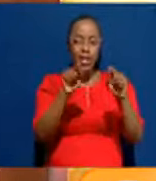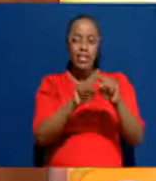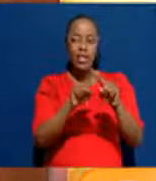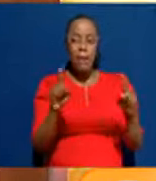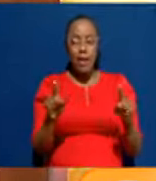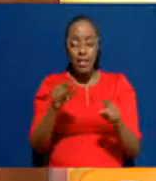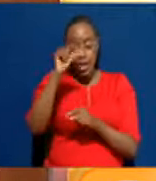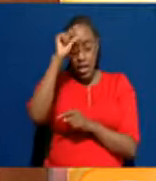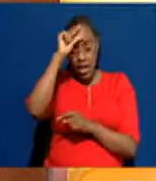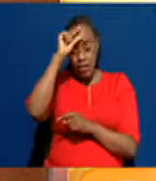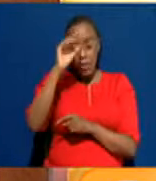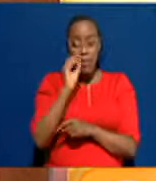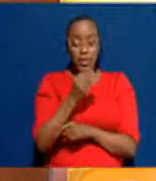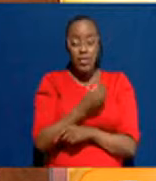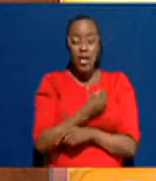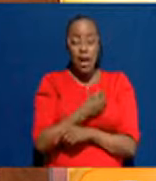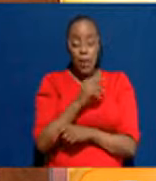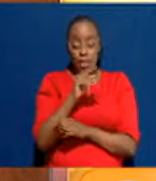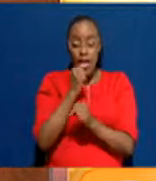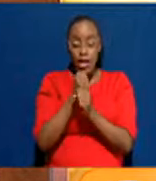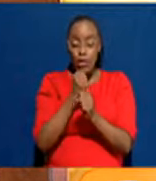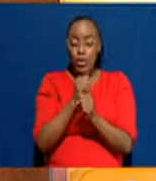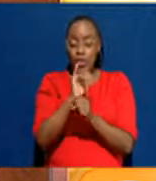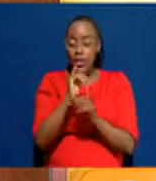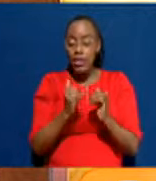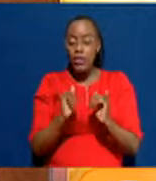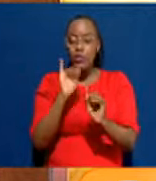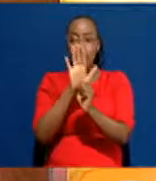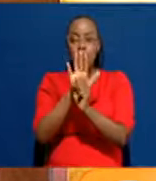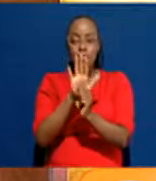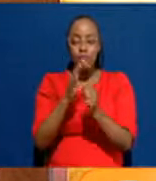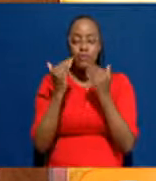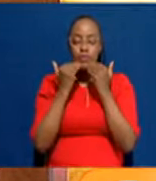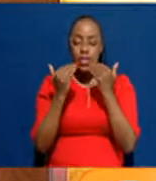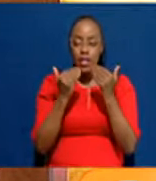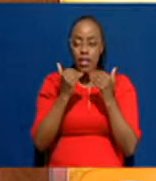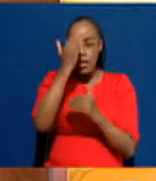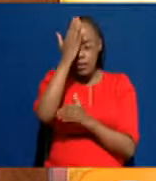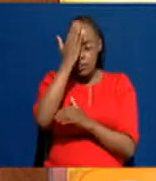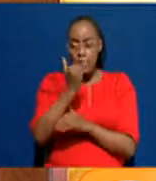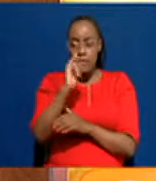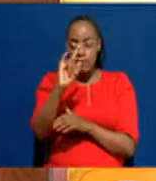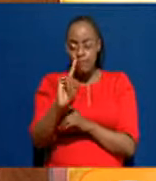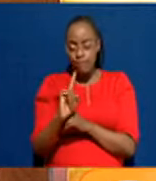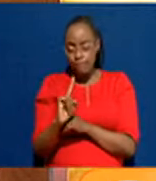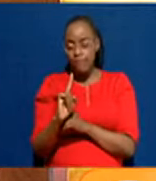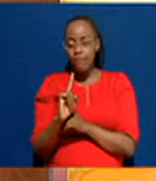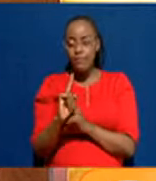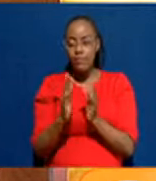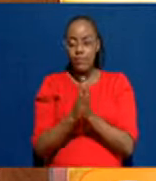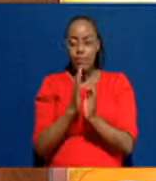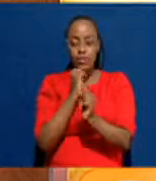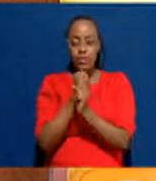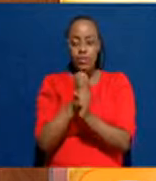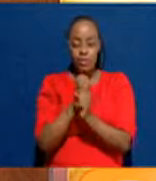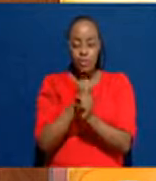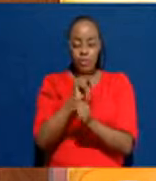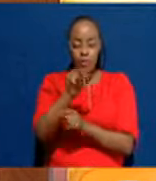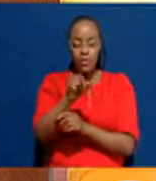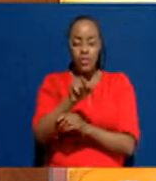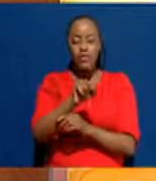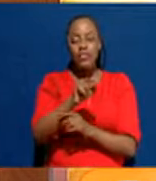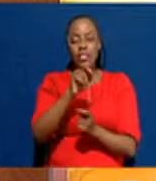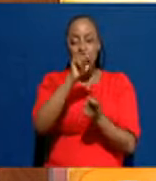our government, wame try a lot. And we really thank them for coming out and wafanye teeth